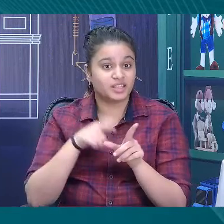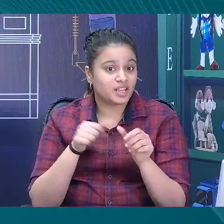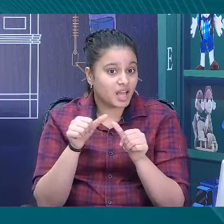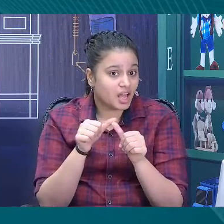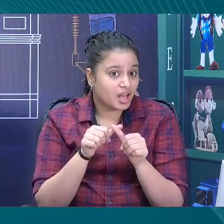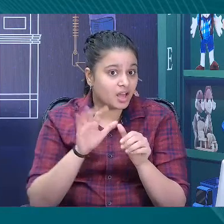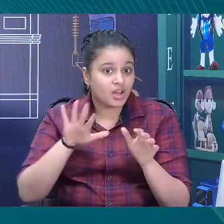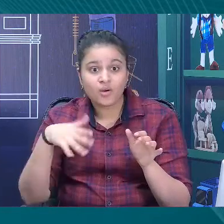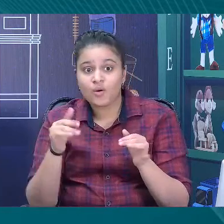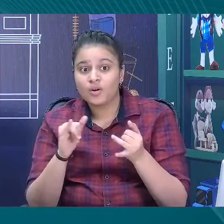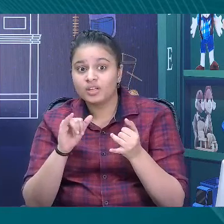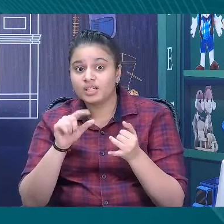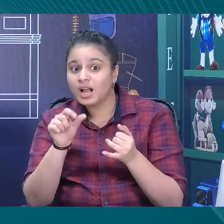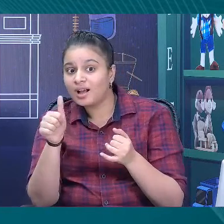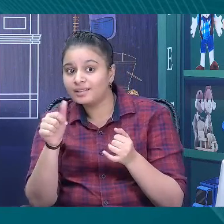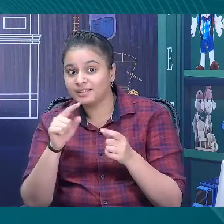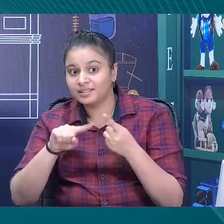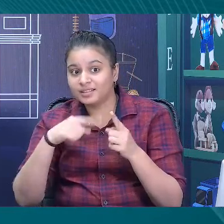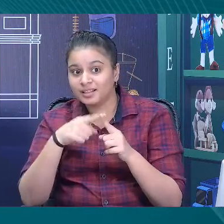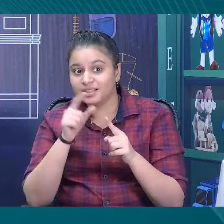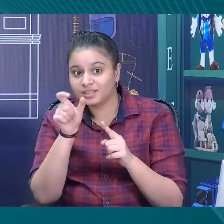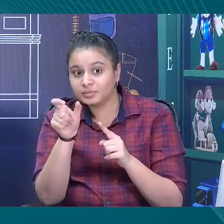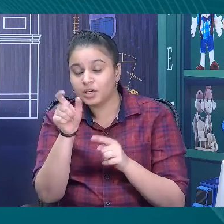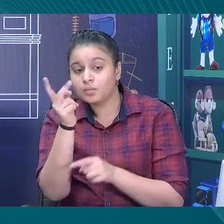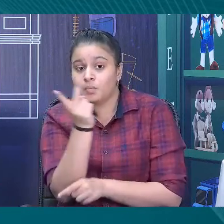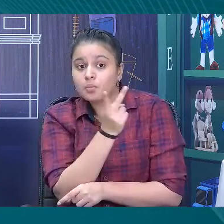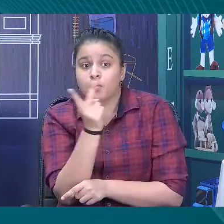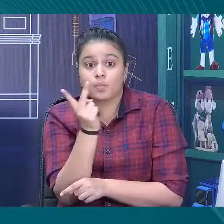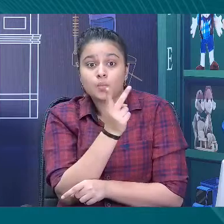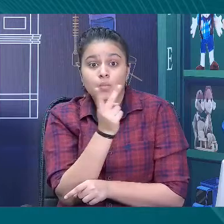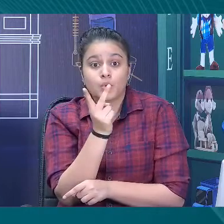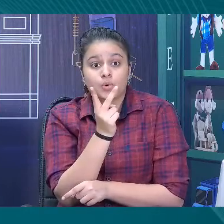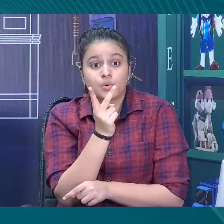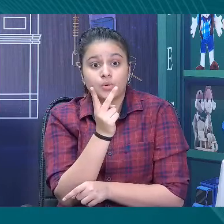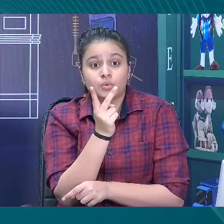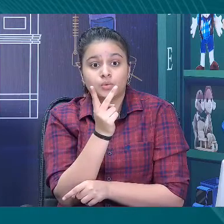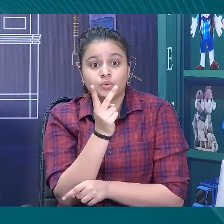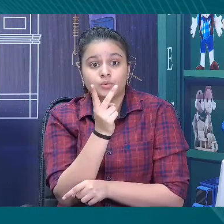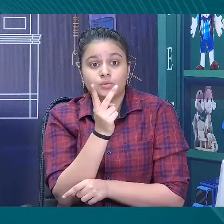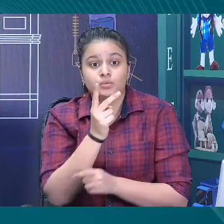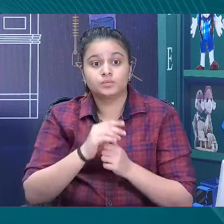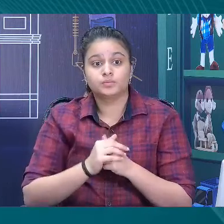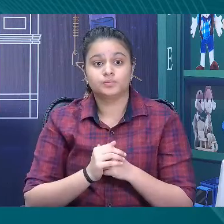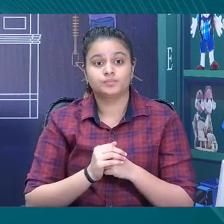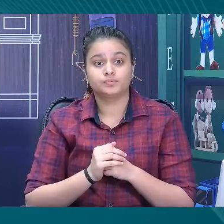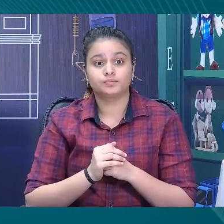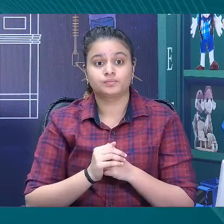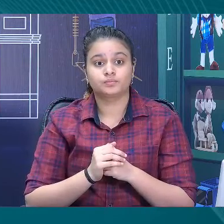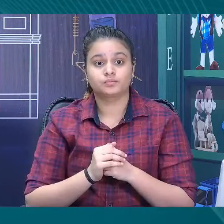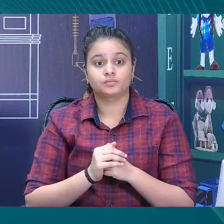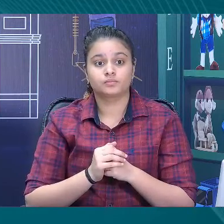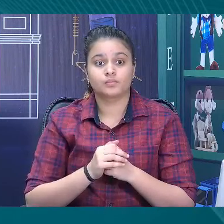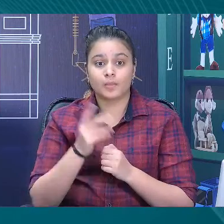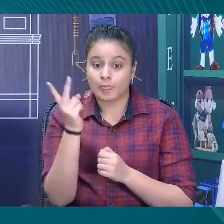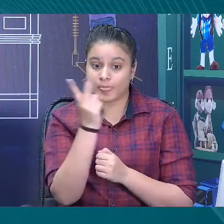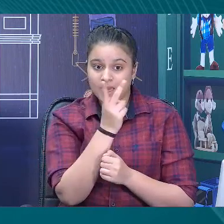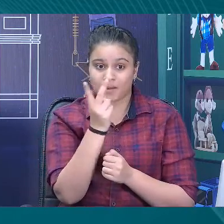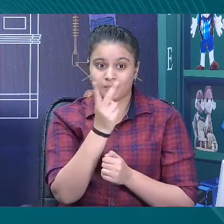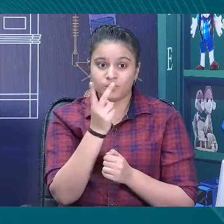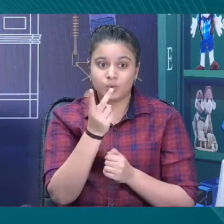had spoken how for both of them, comprehension rather than content,